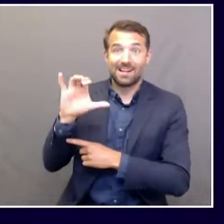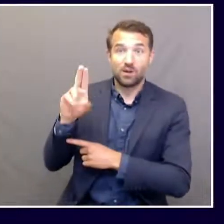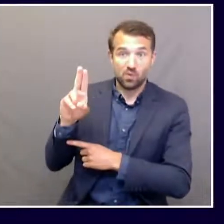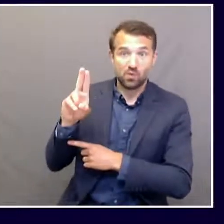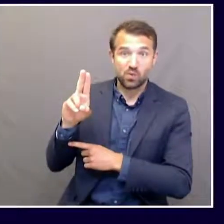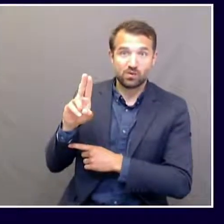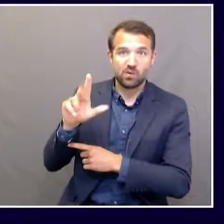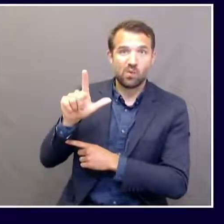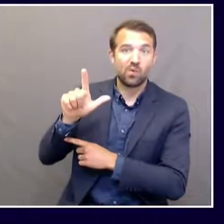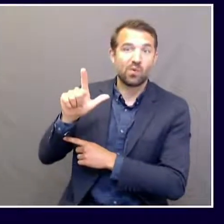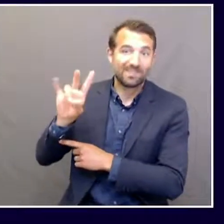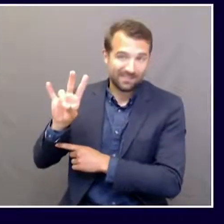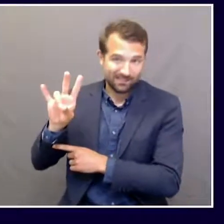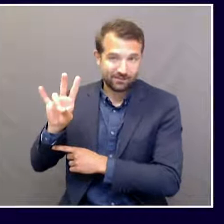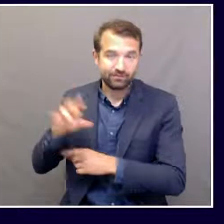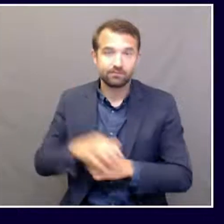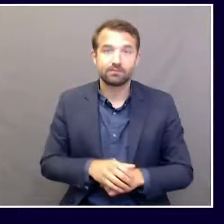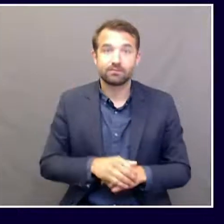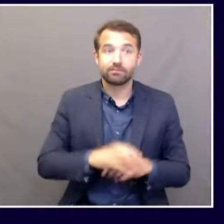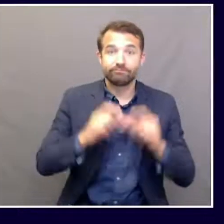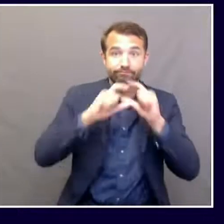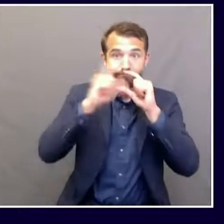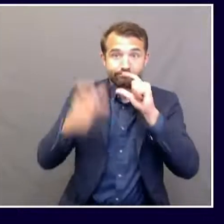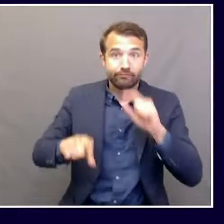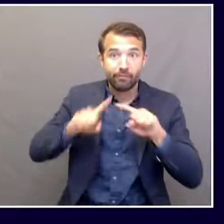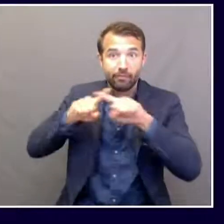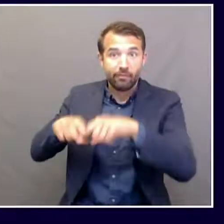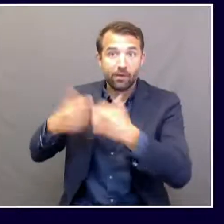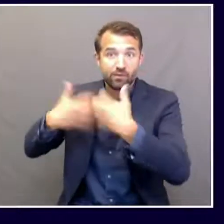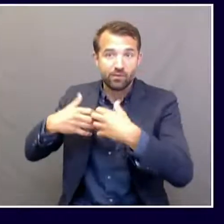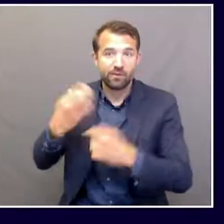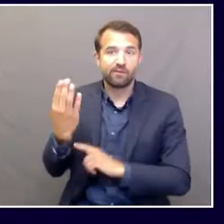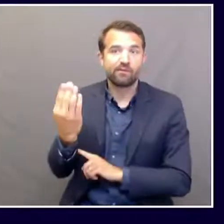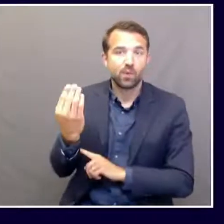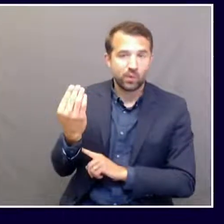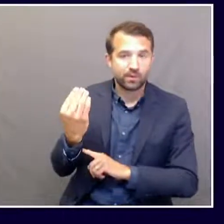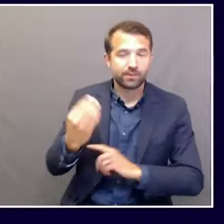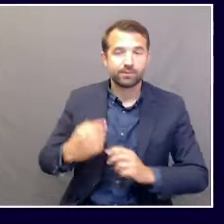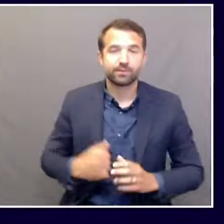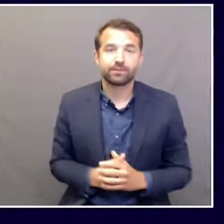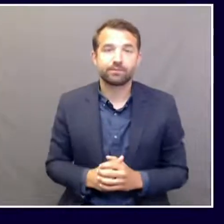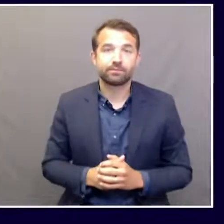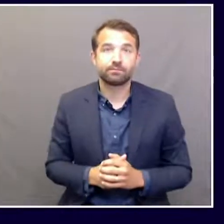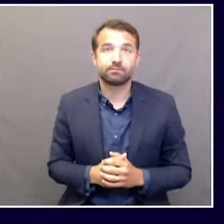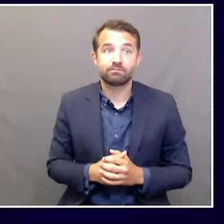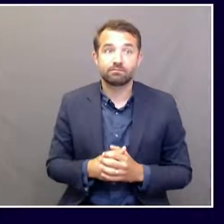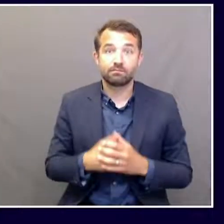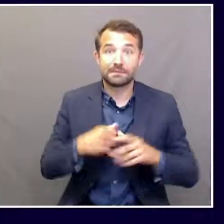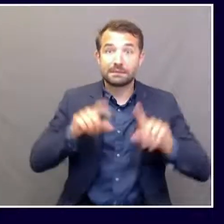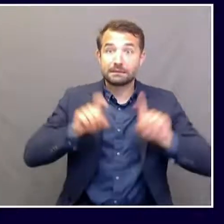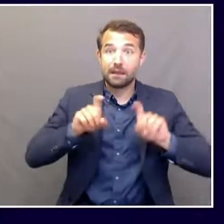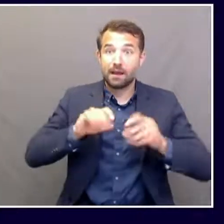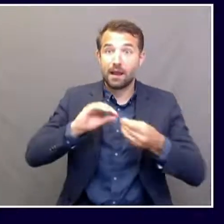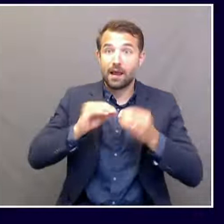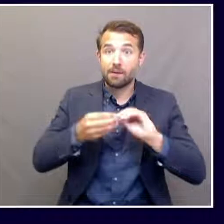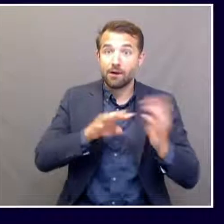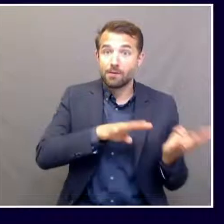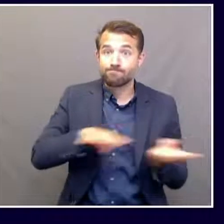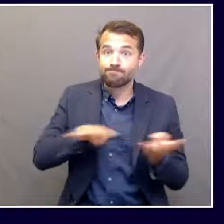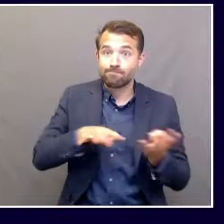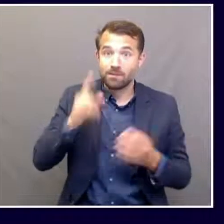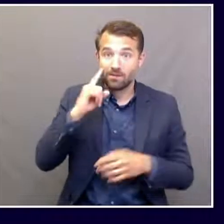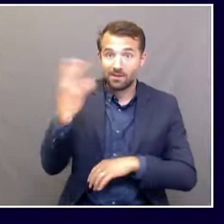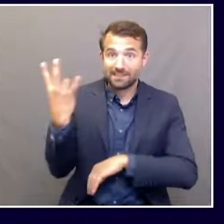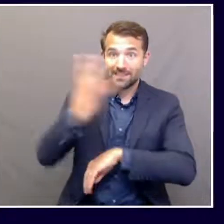them are on a ventilator. In terms of our testing metrics, our 7-day PCR